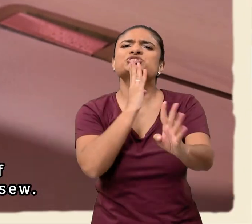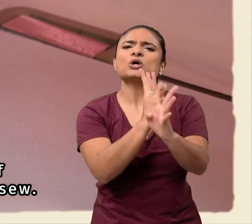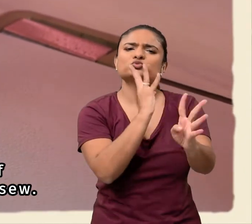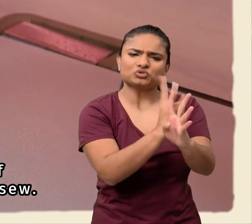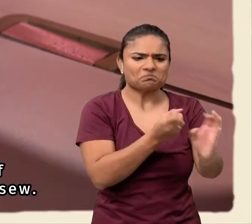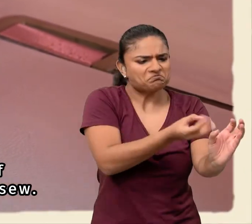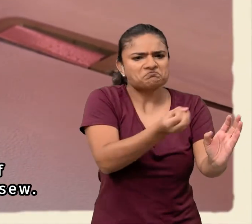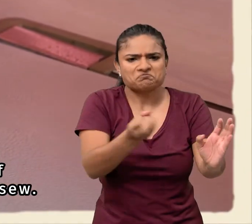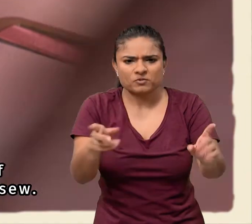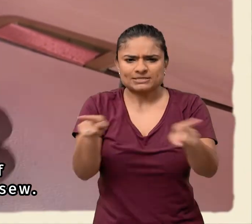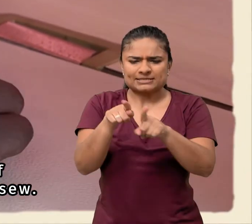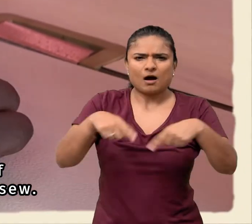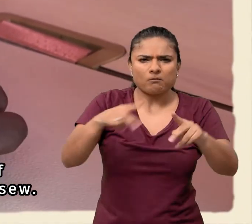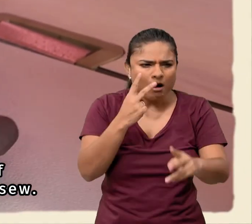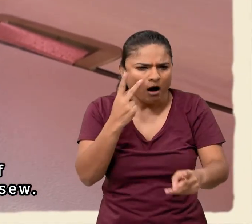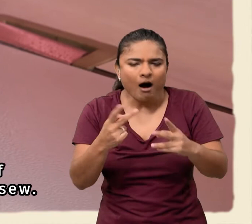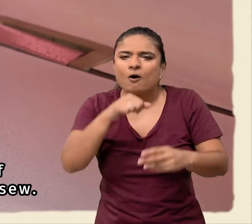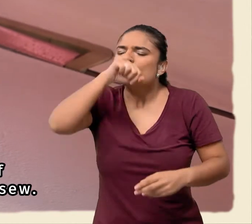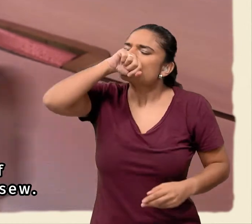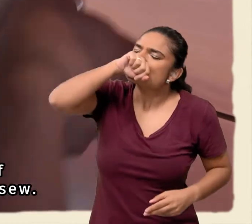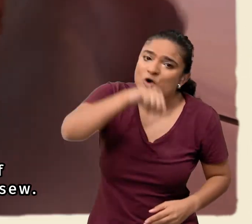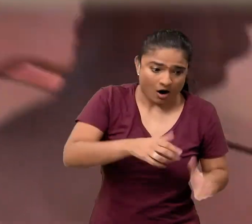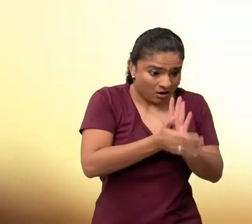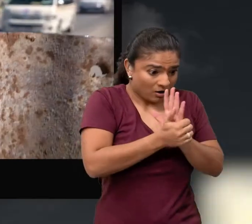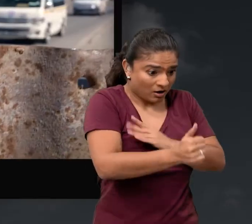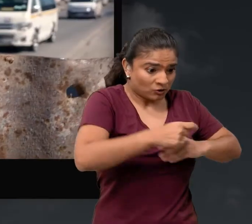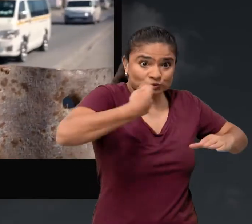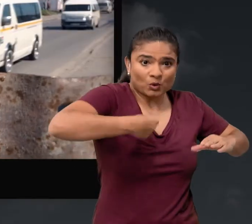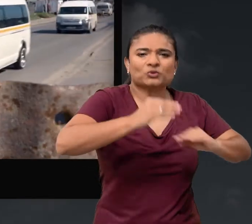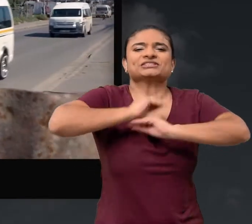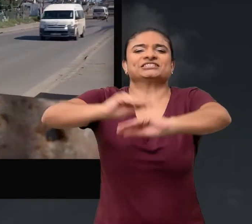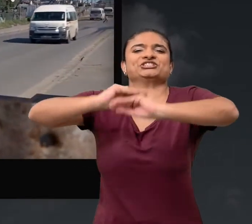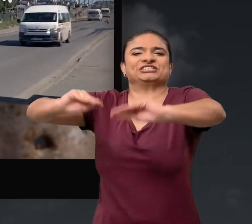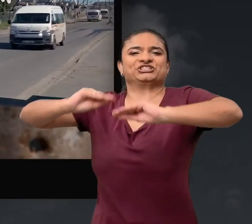other passion of teaching youth in the township how to sew.